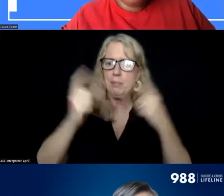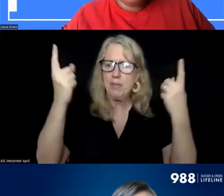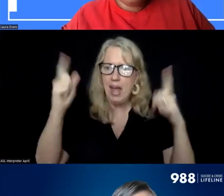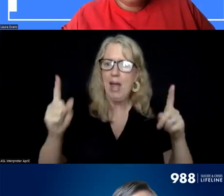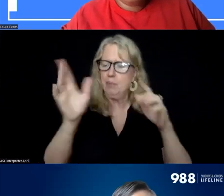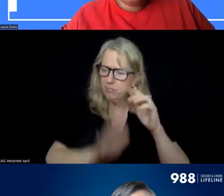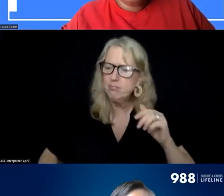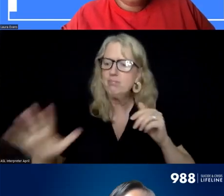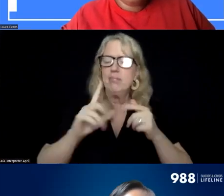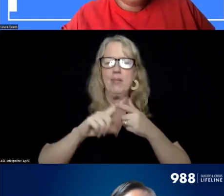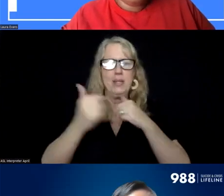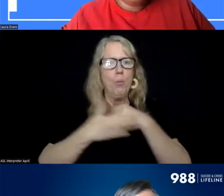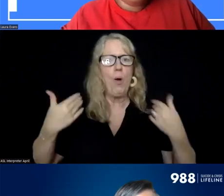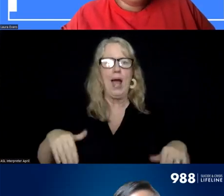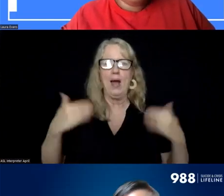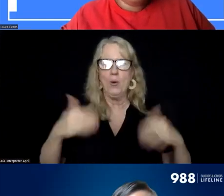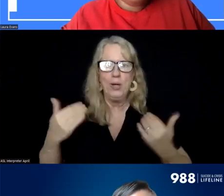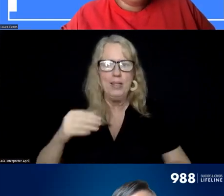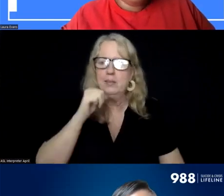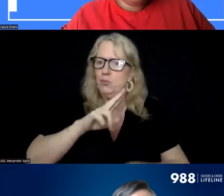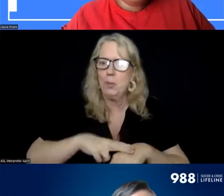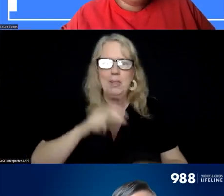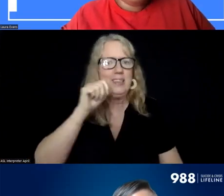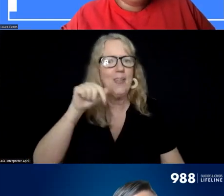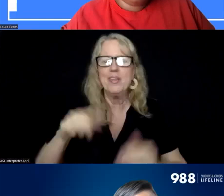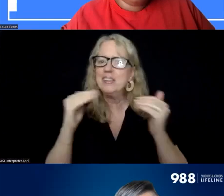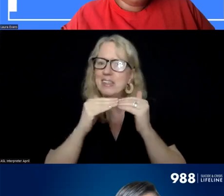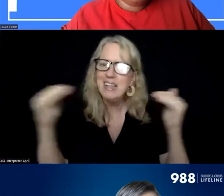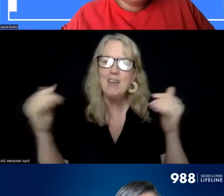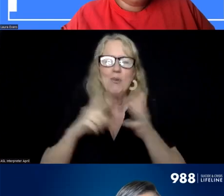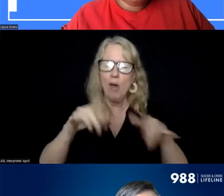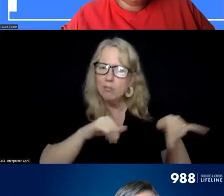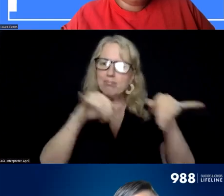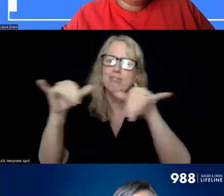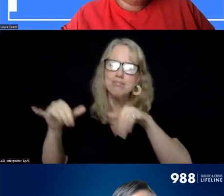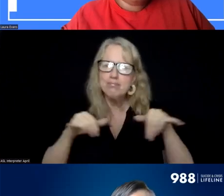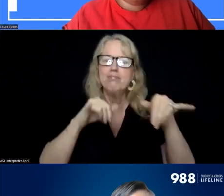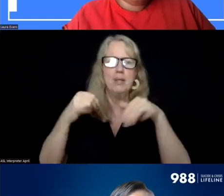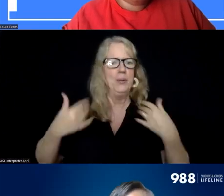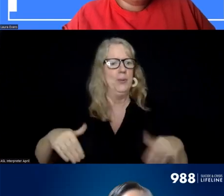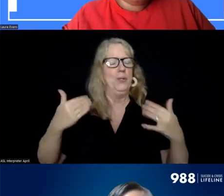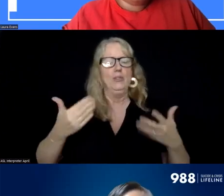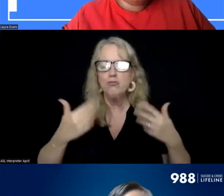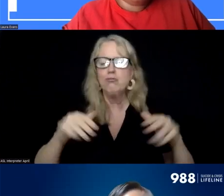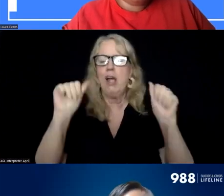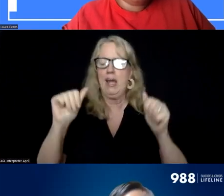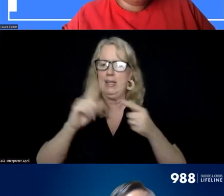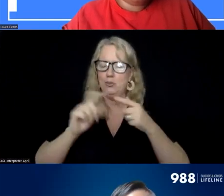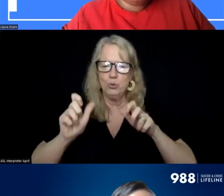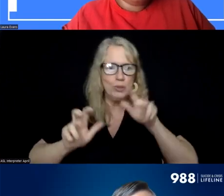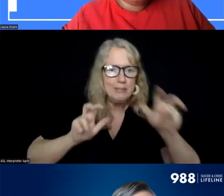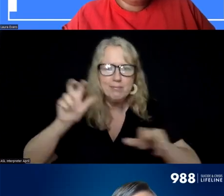this country. There's not usually this level of consistent momentum around trying to invest